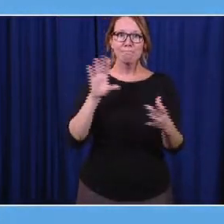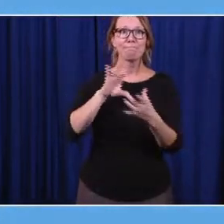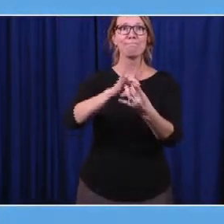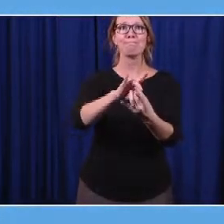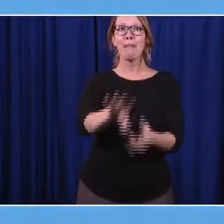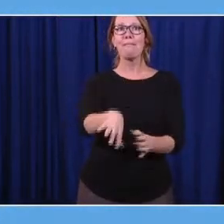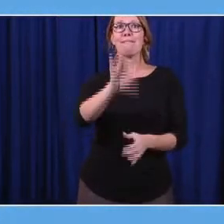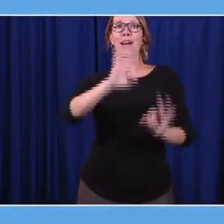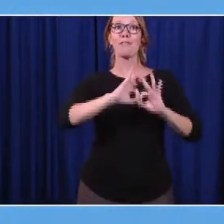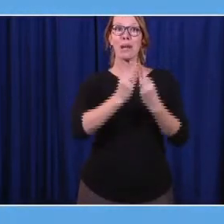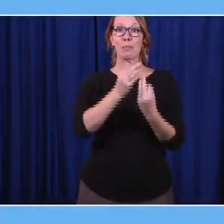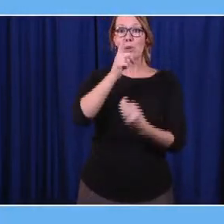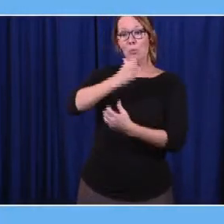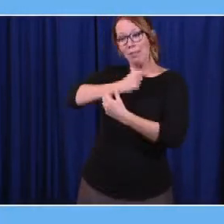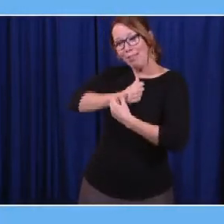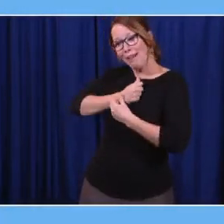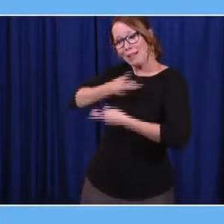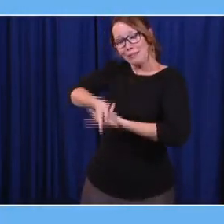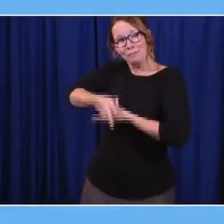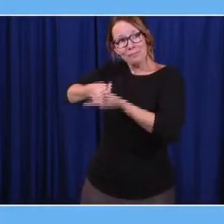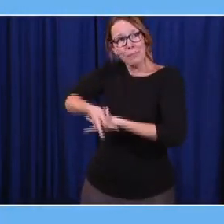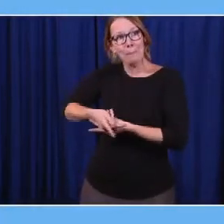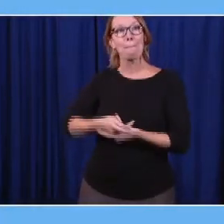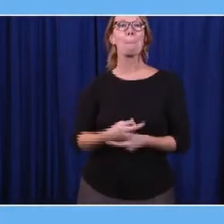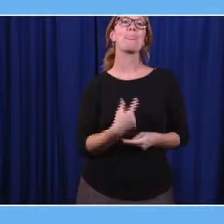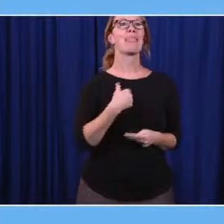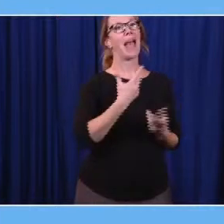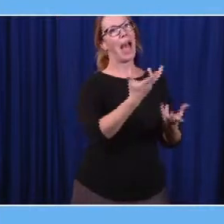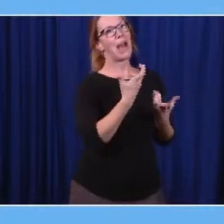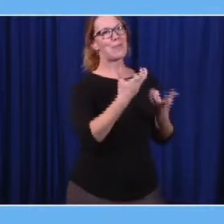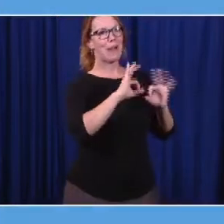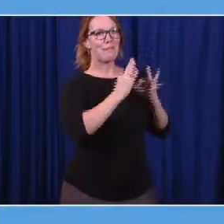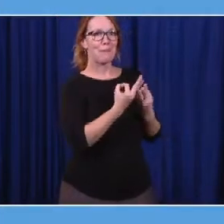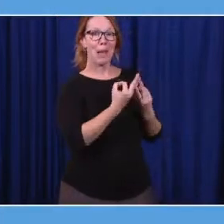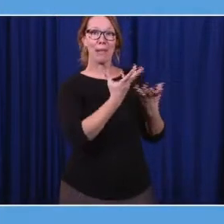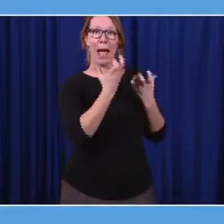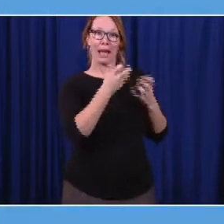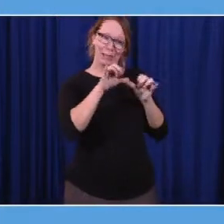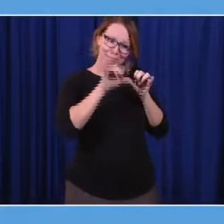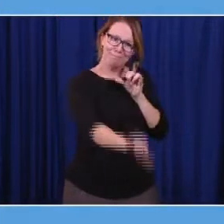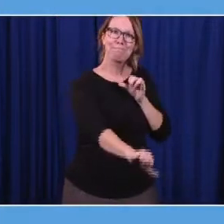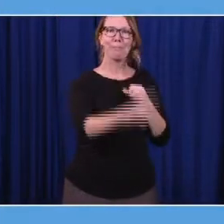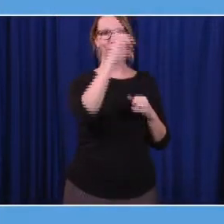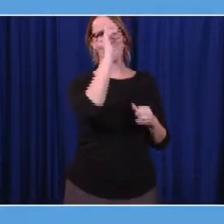for him. I want a family that I want to live for the rest of my life.